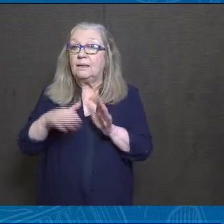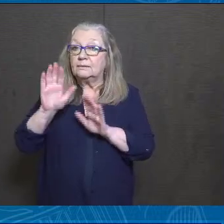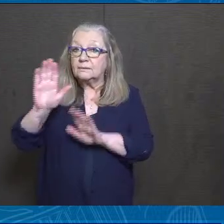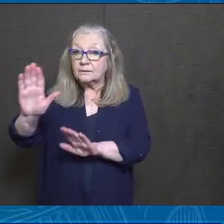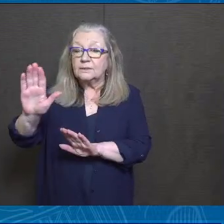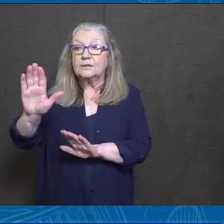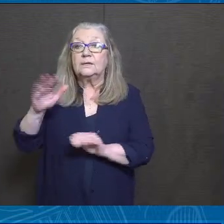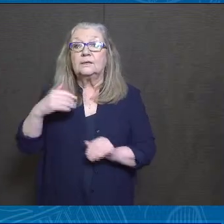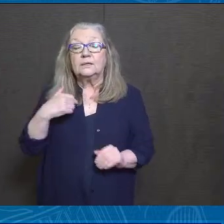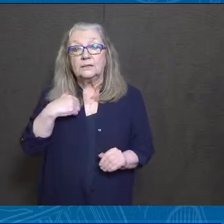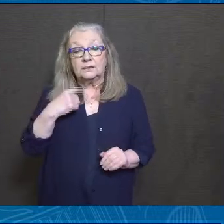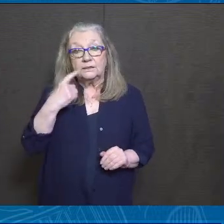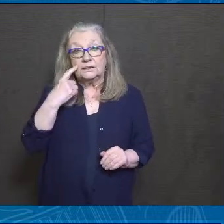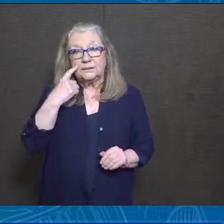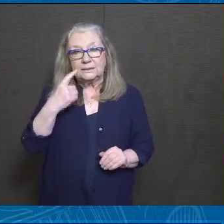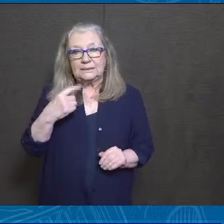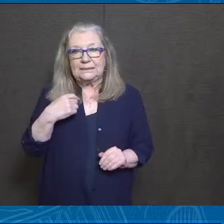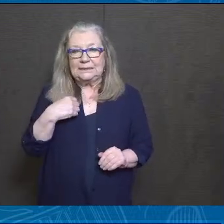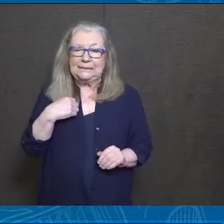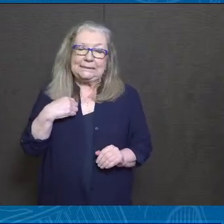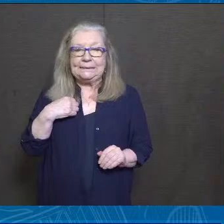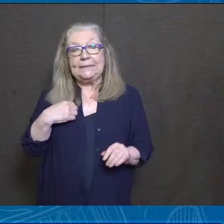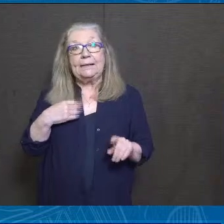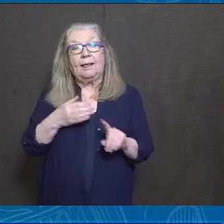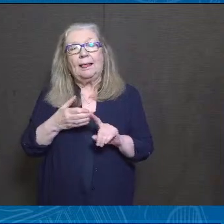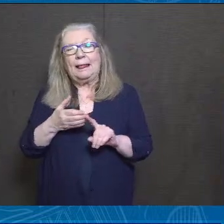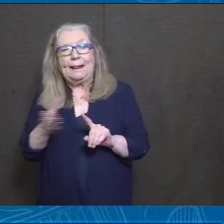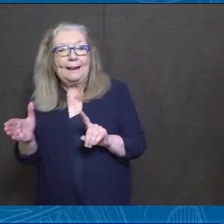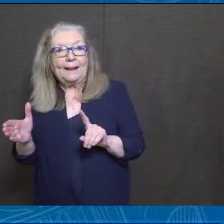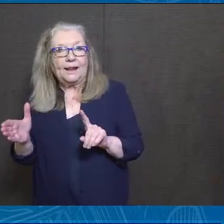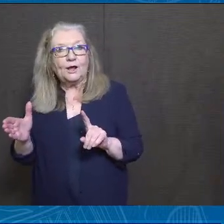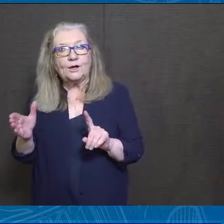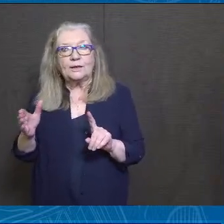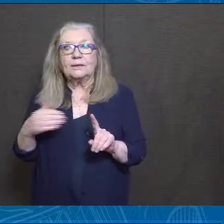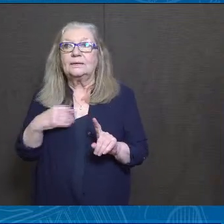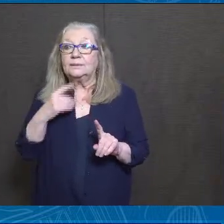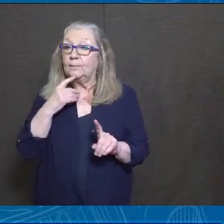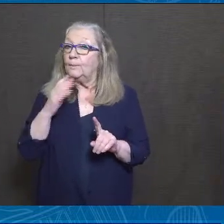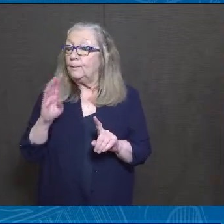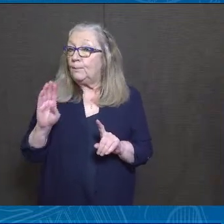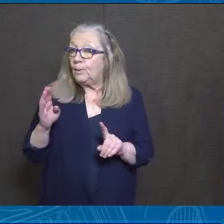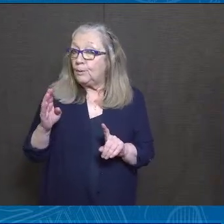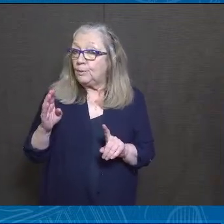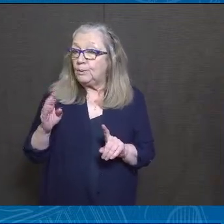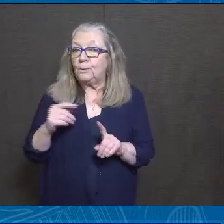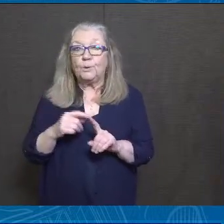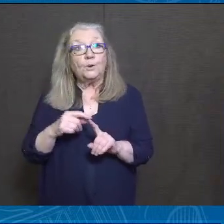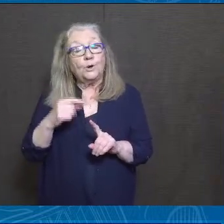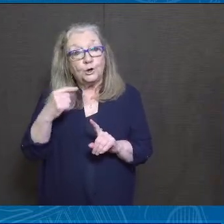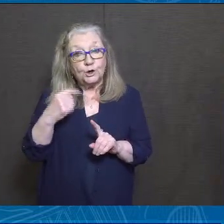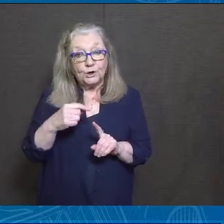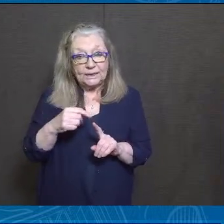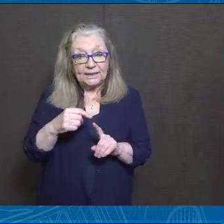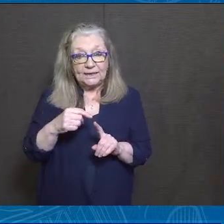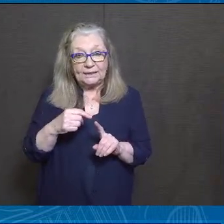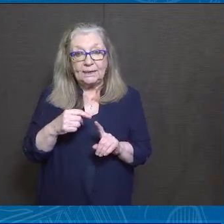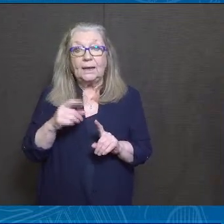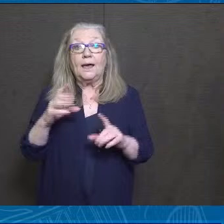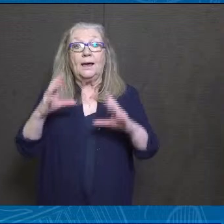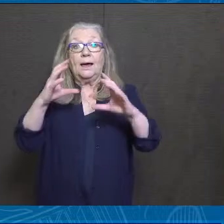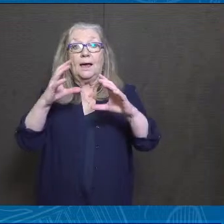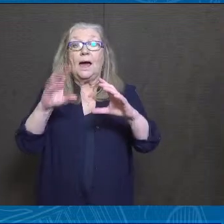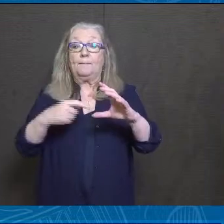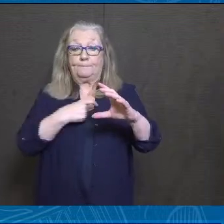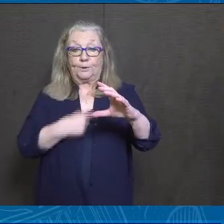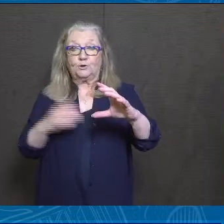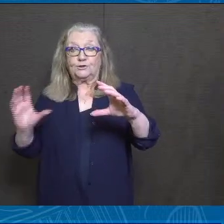I see, I'm going to go real weird on this one. I see blue and green, but I also see somebody holding the ball up and